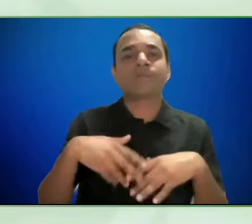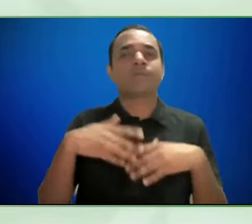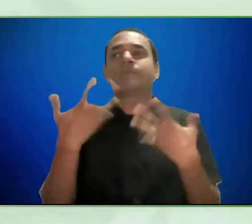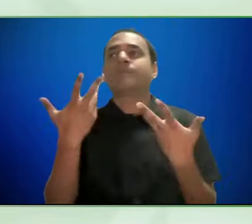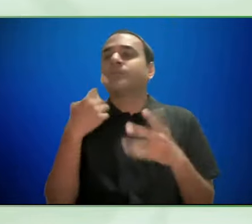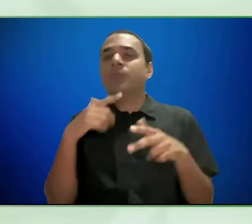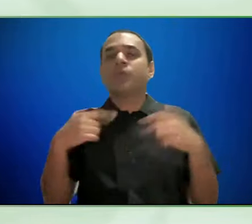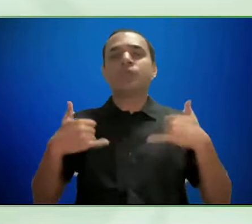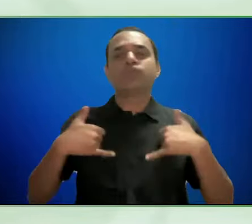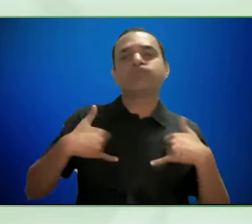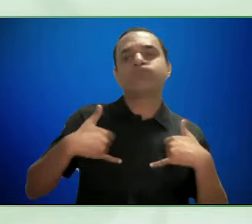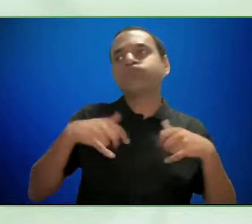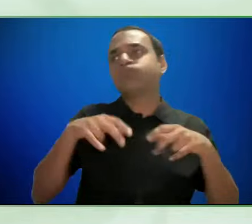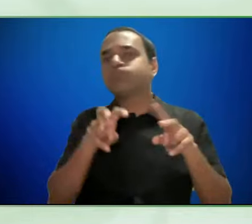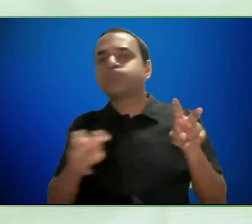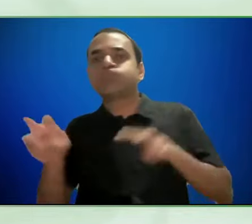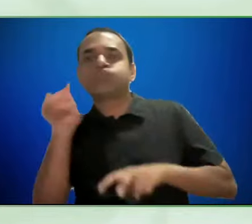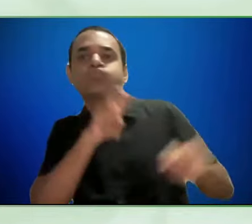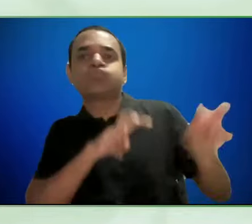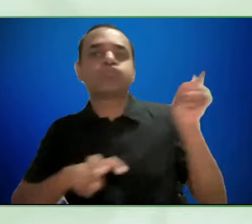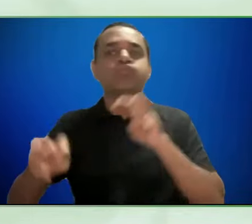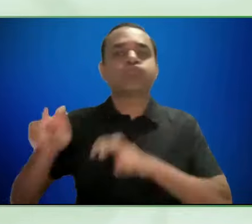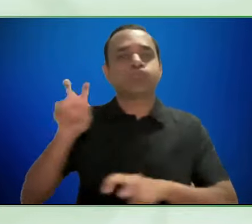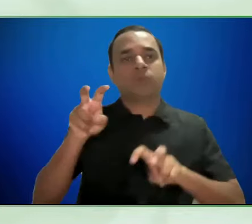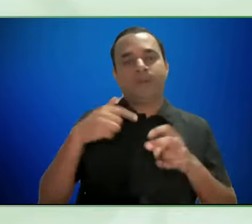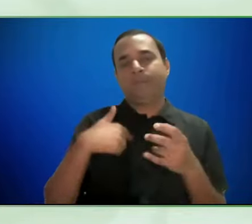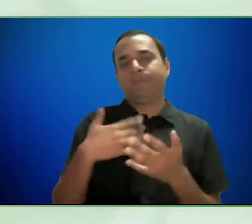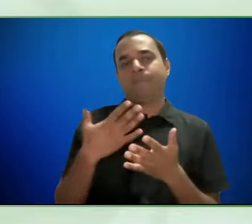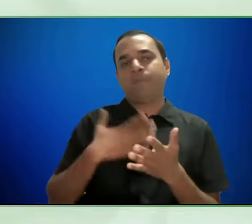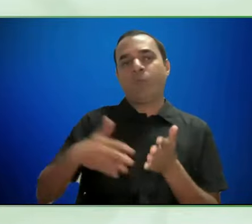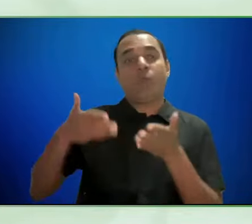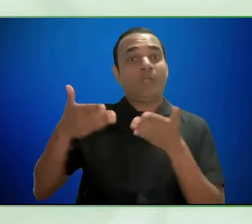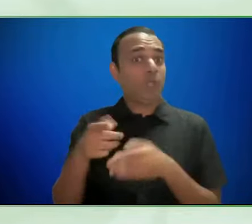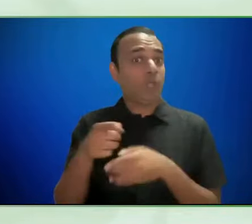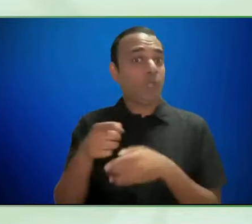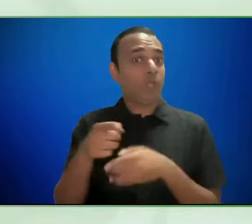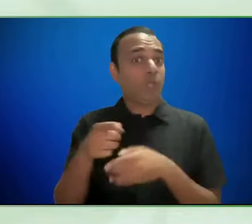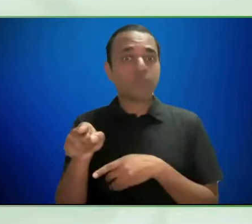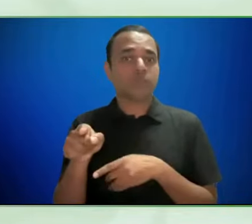And when you put our two names together, you get Fionnathan.